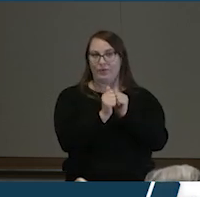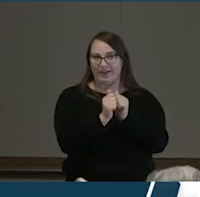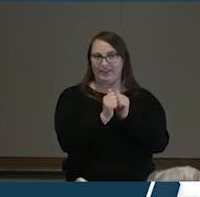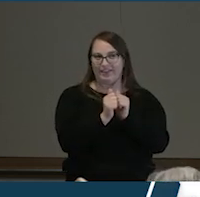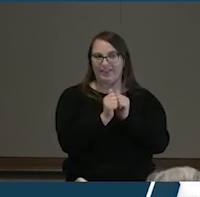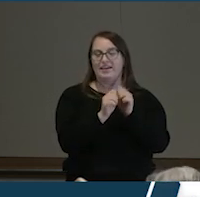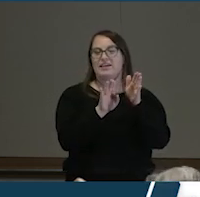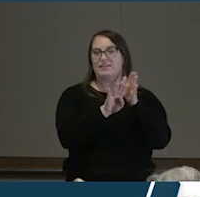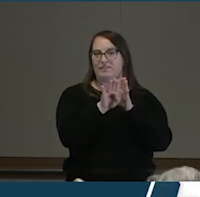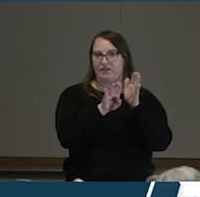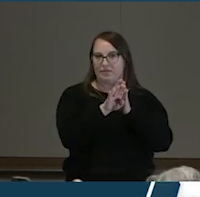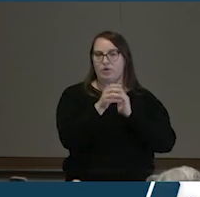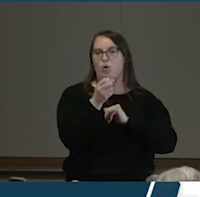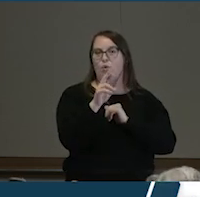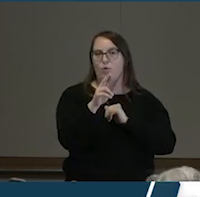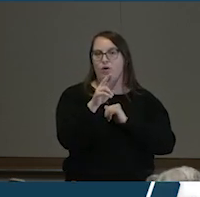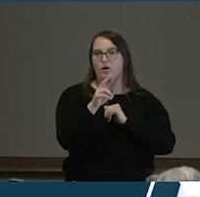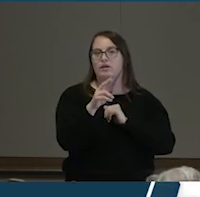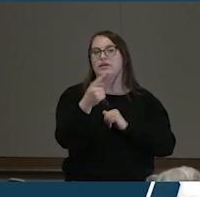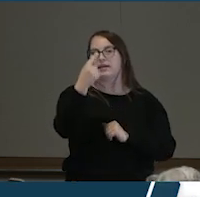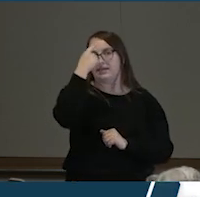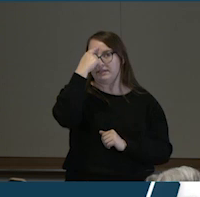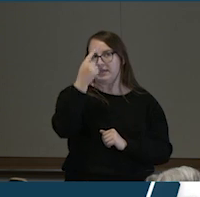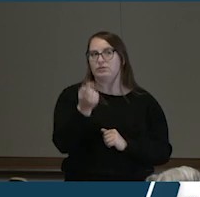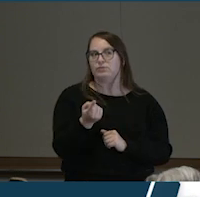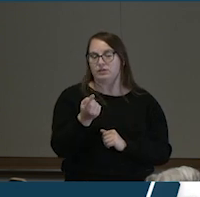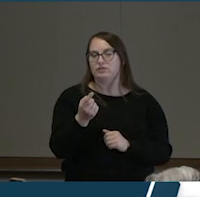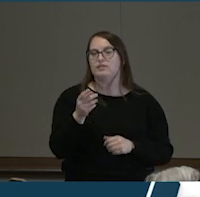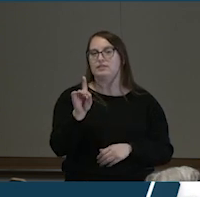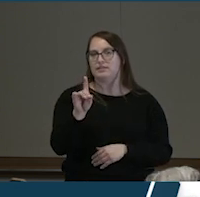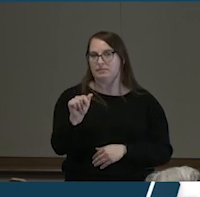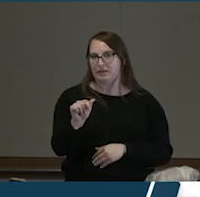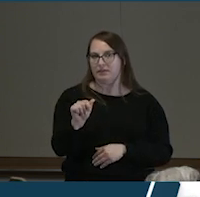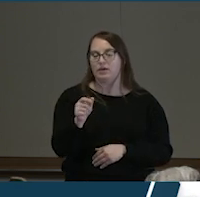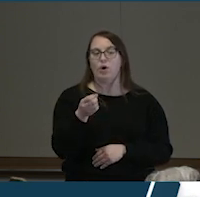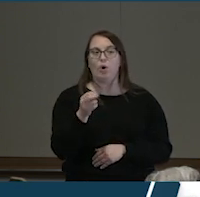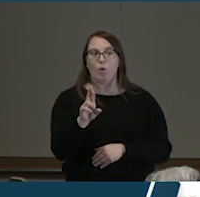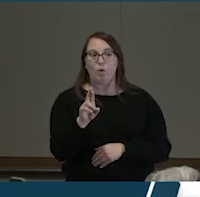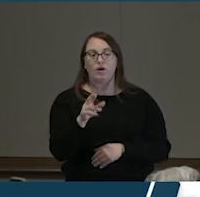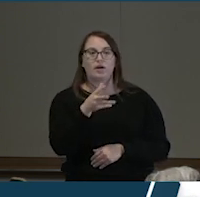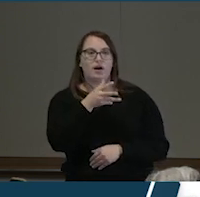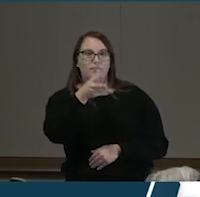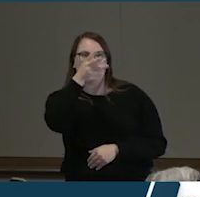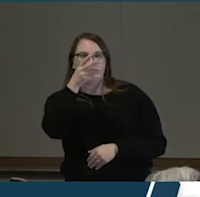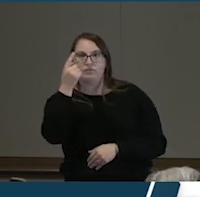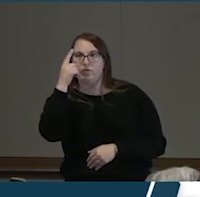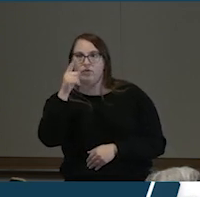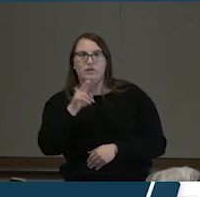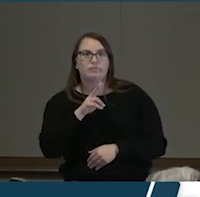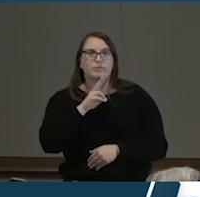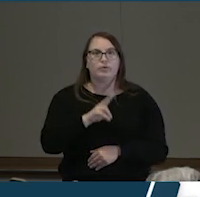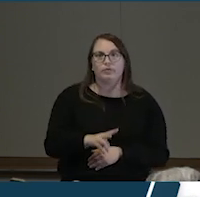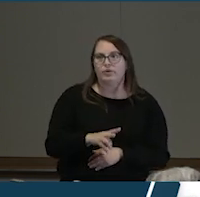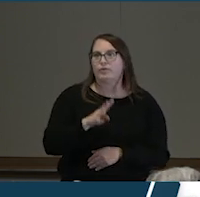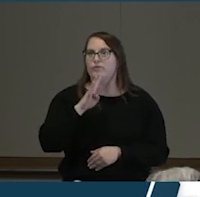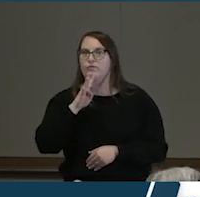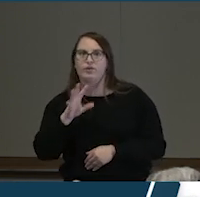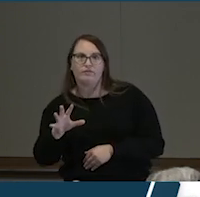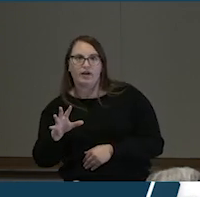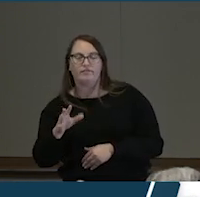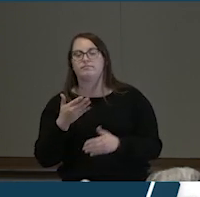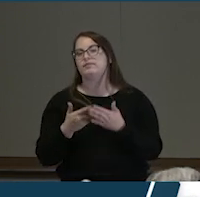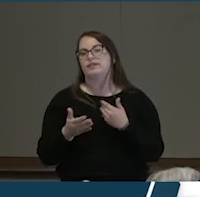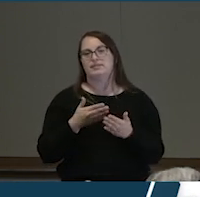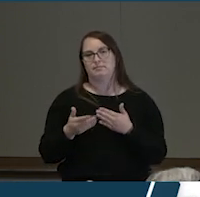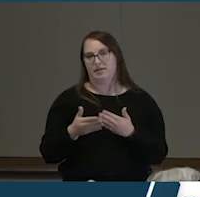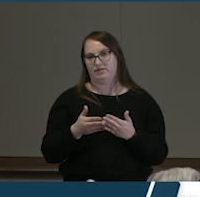or intellectual disability, or parents. You could be a parent of a 2-year-old, you could be a parent of a 45-year-old. We don't